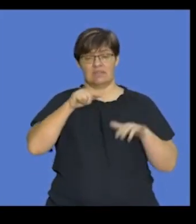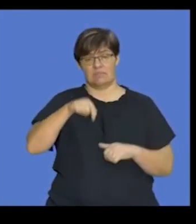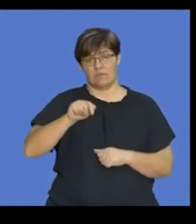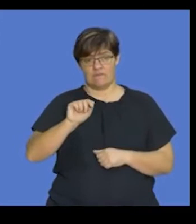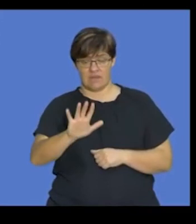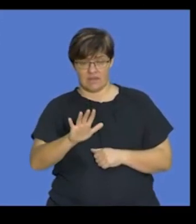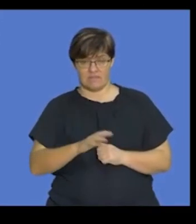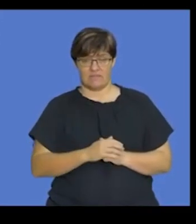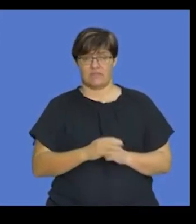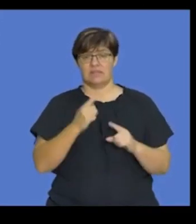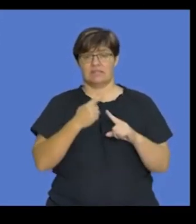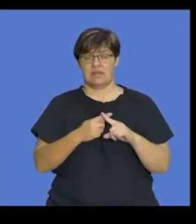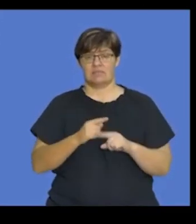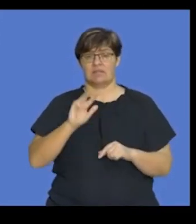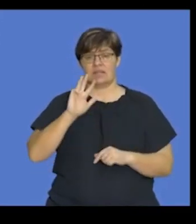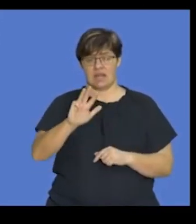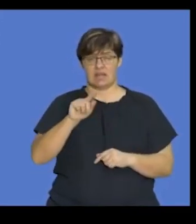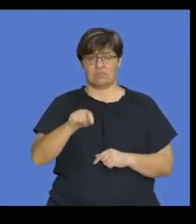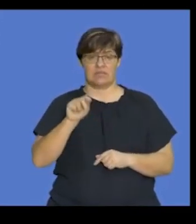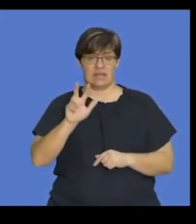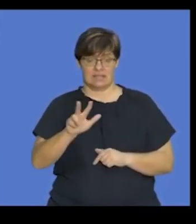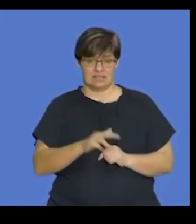17.5 times 9.8.